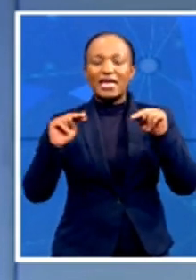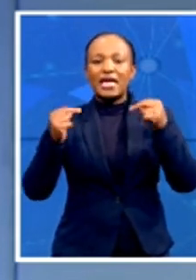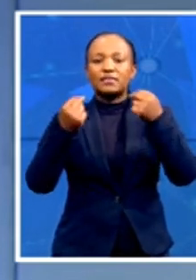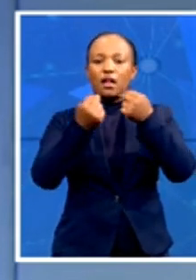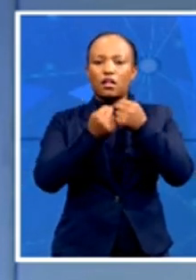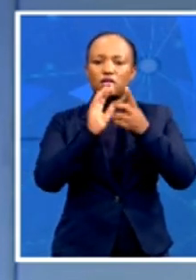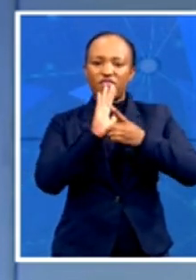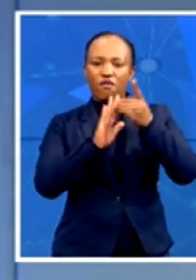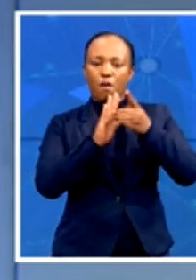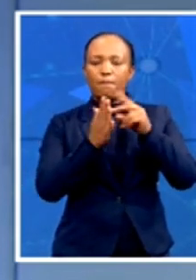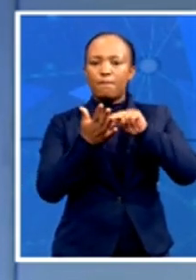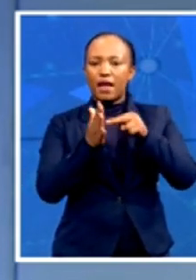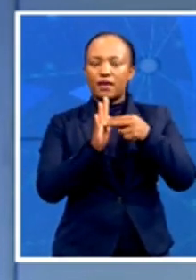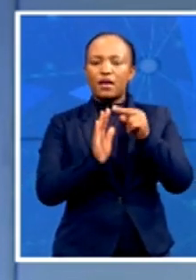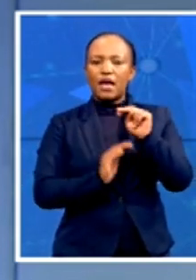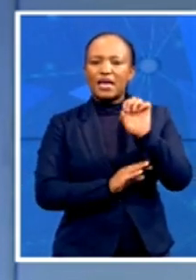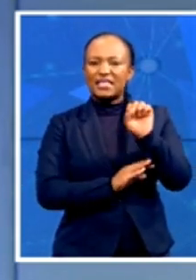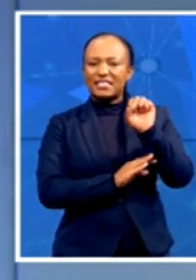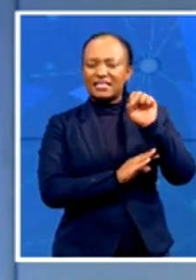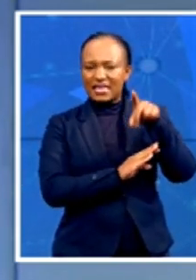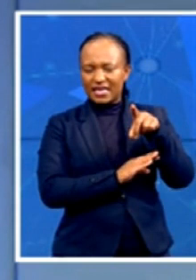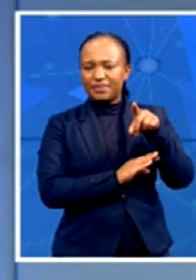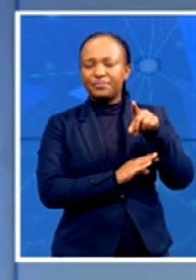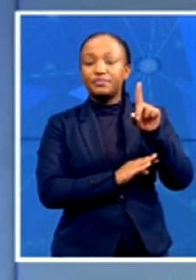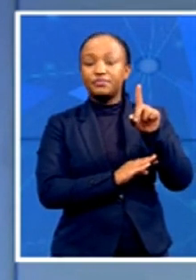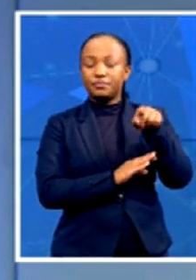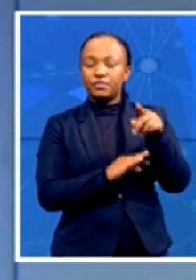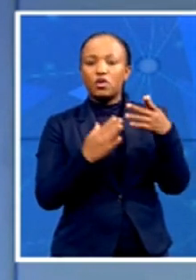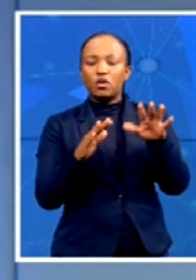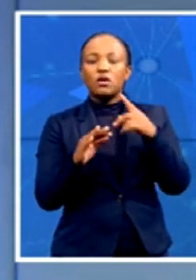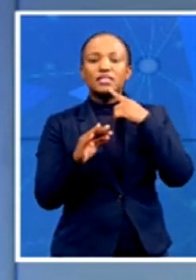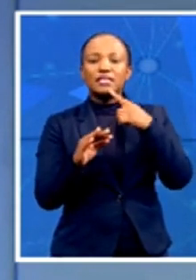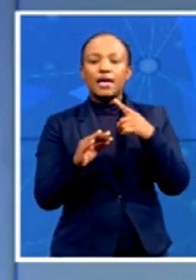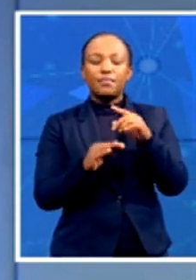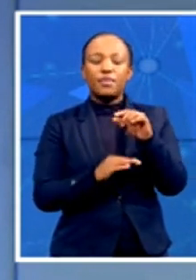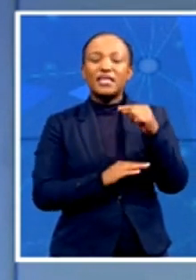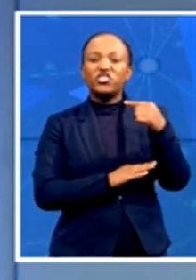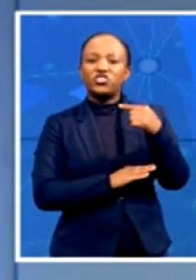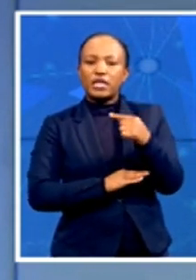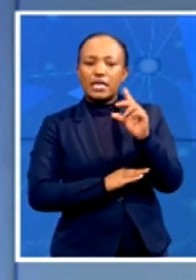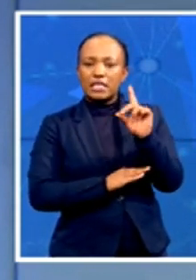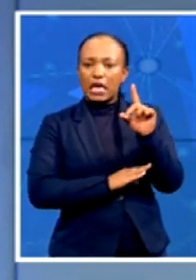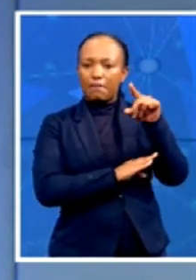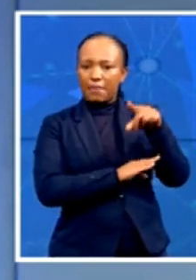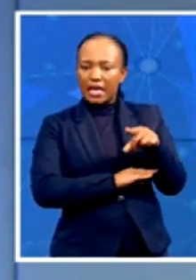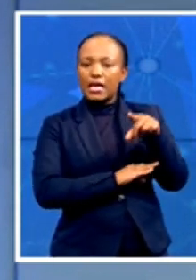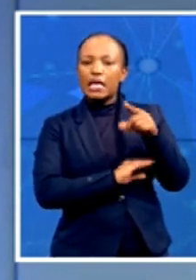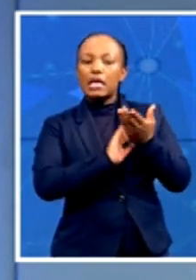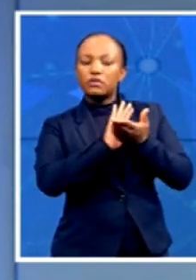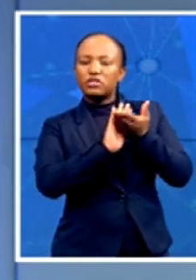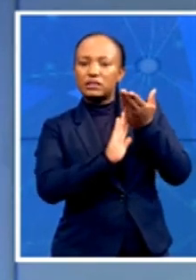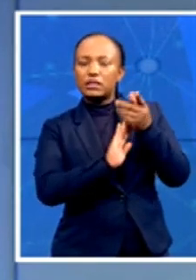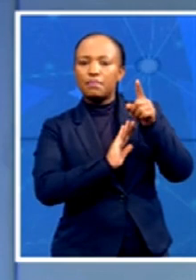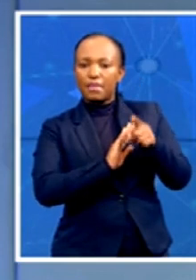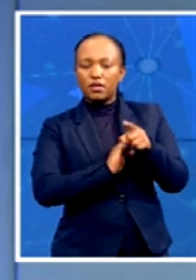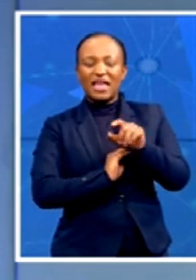gross fixed capital formation to GDP should be at least at 30%.